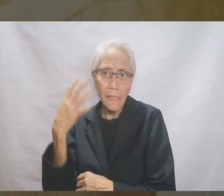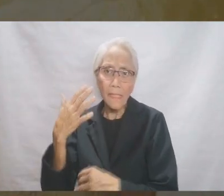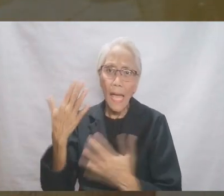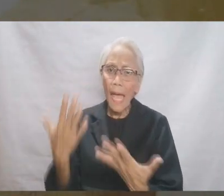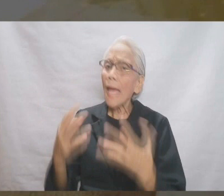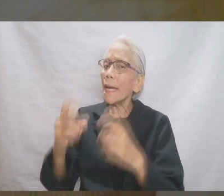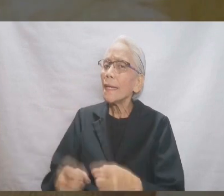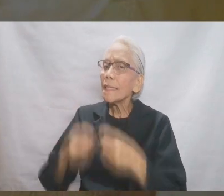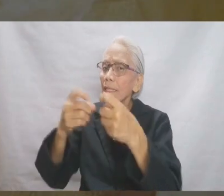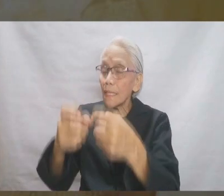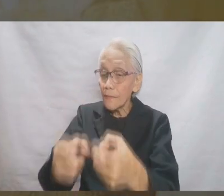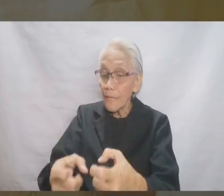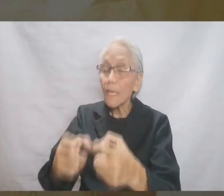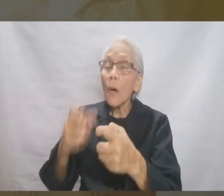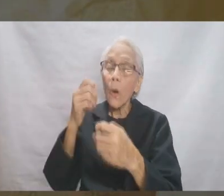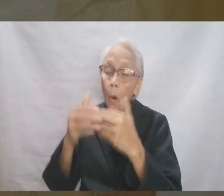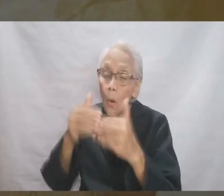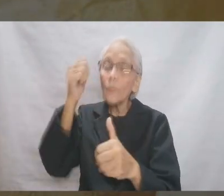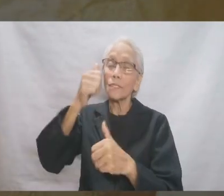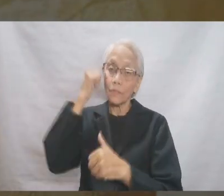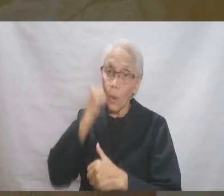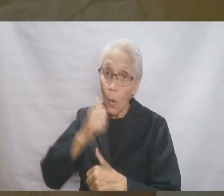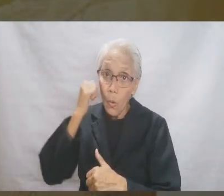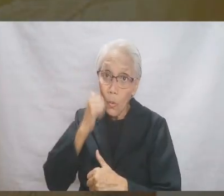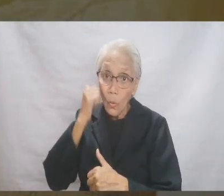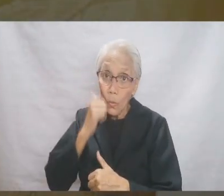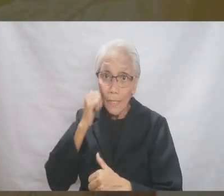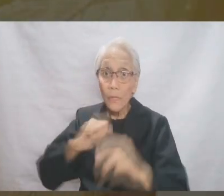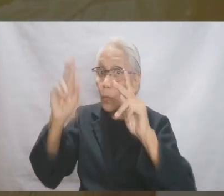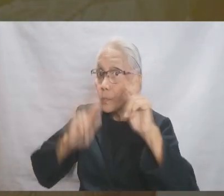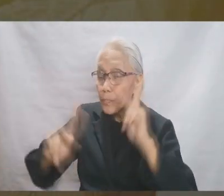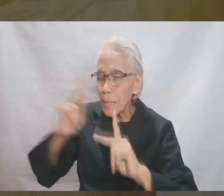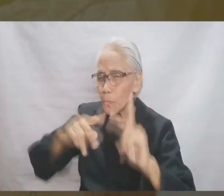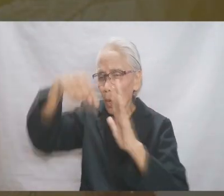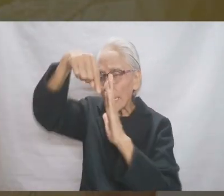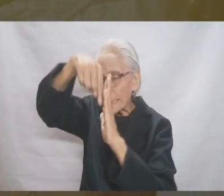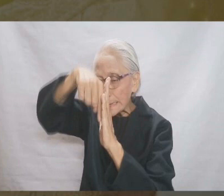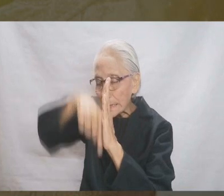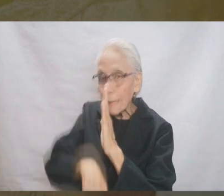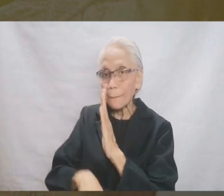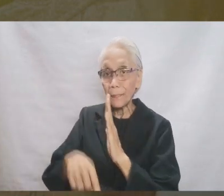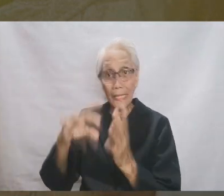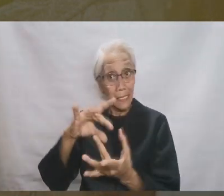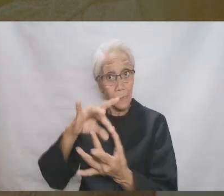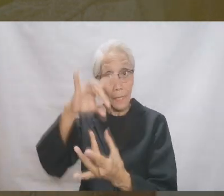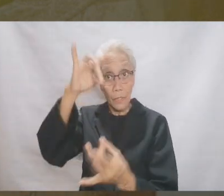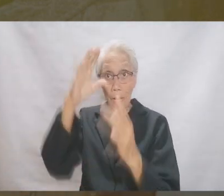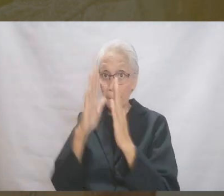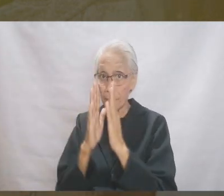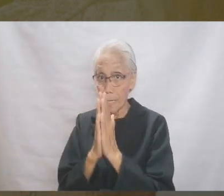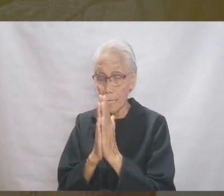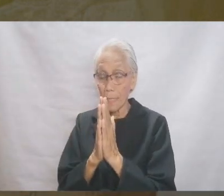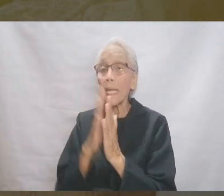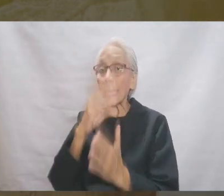tandaan natin, are given almost always, ha, to those who are deep in spiritual